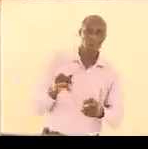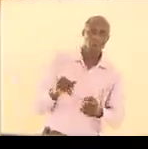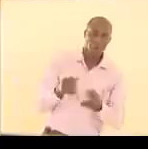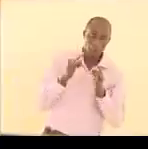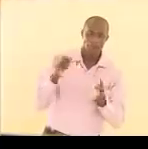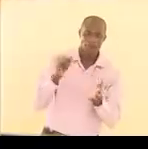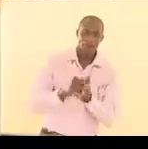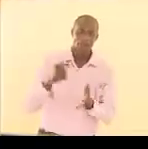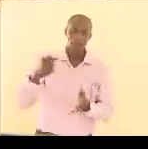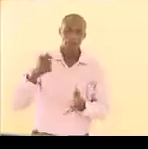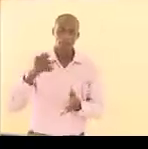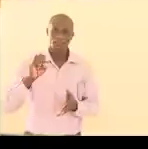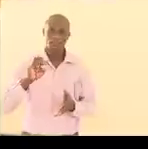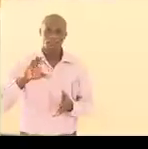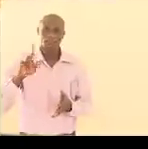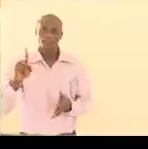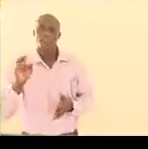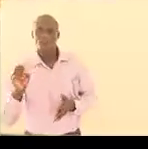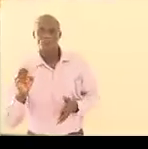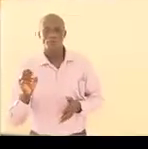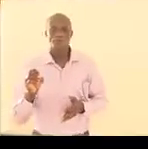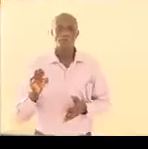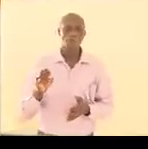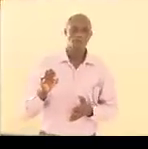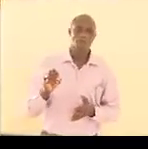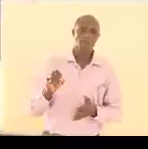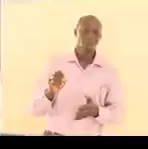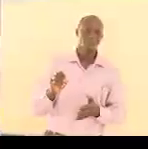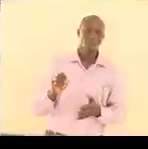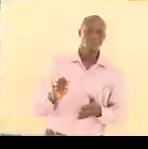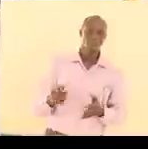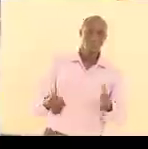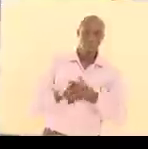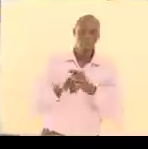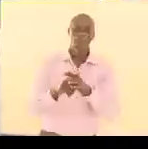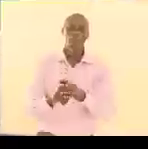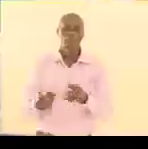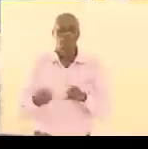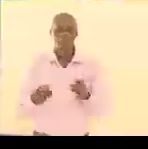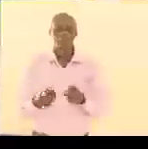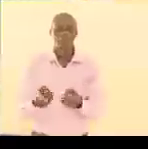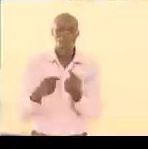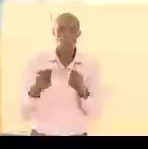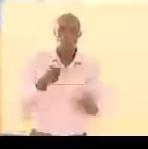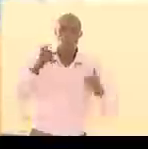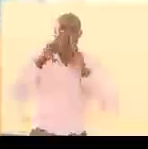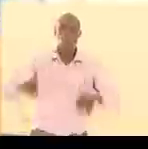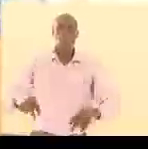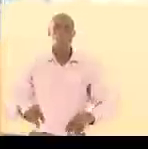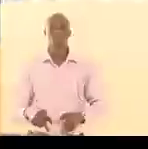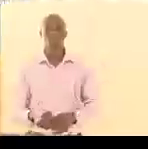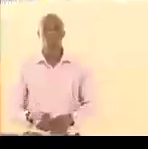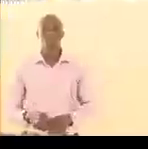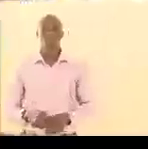Especially when that wall gecko looks like the one that came from the village. It's a particular kind that comes from the village.